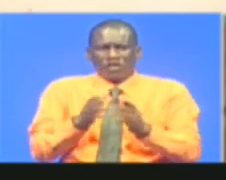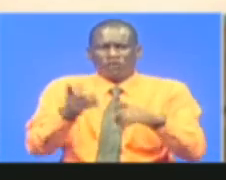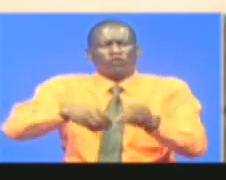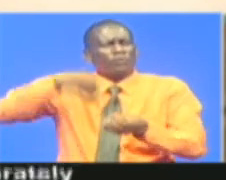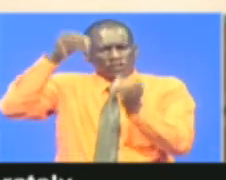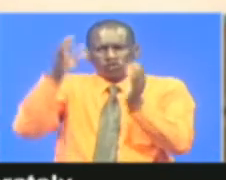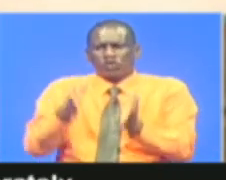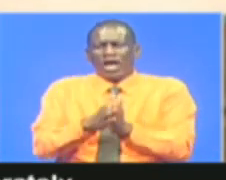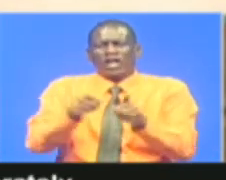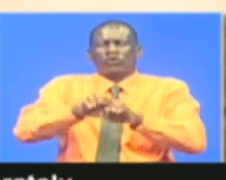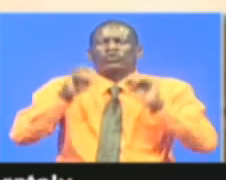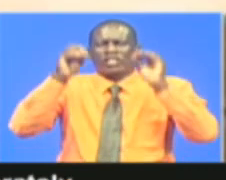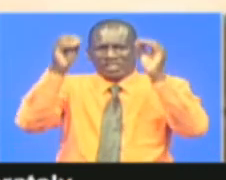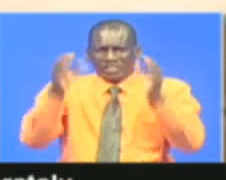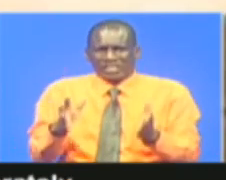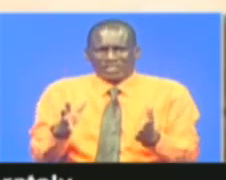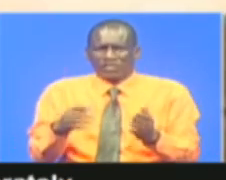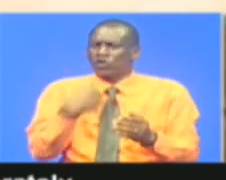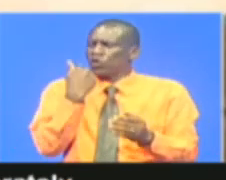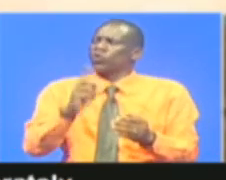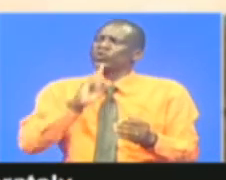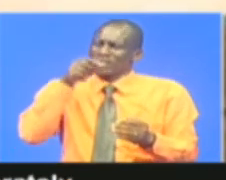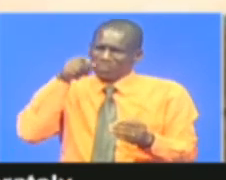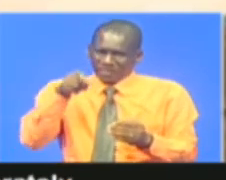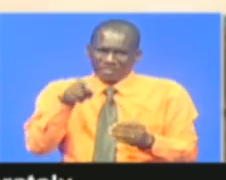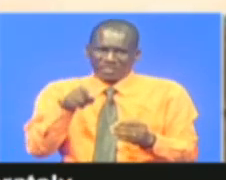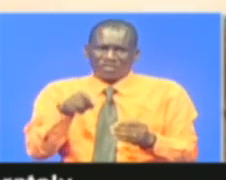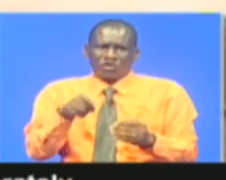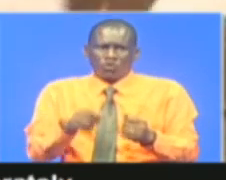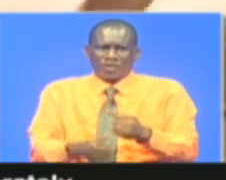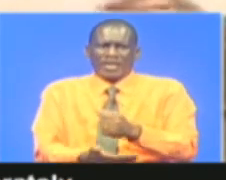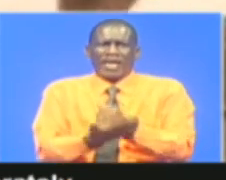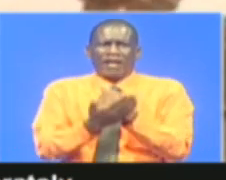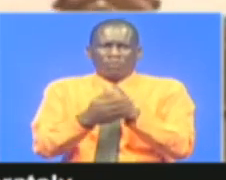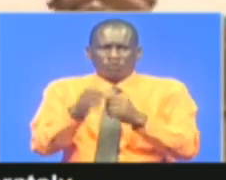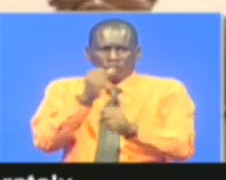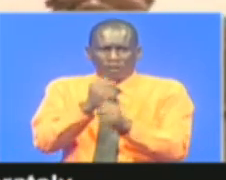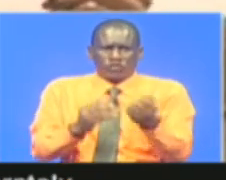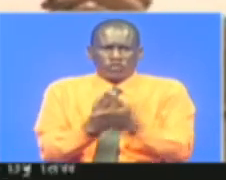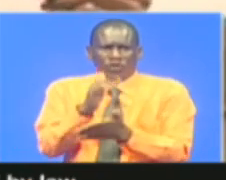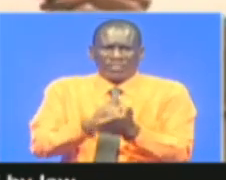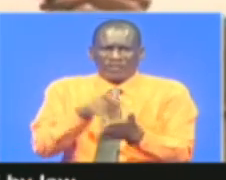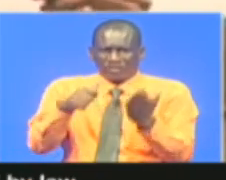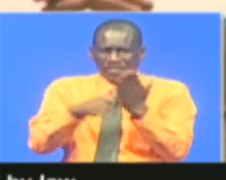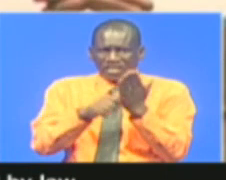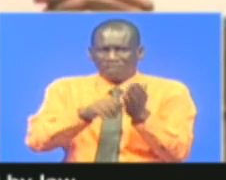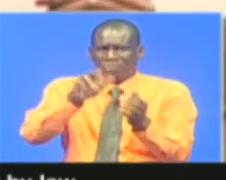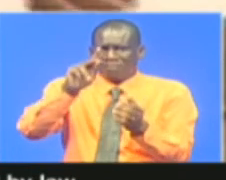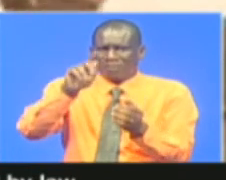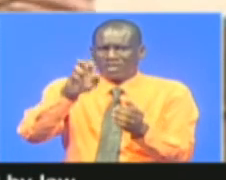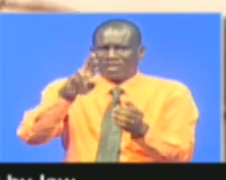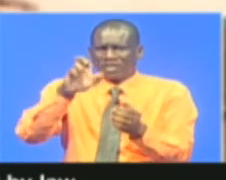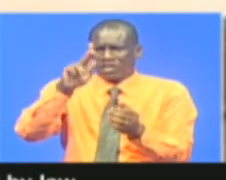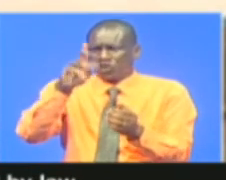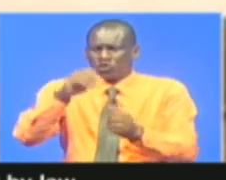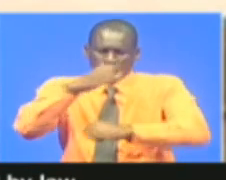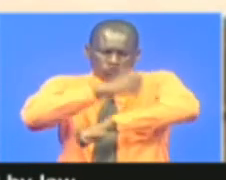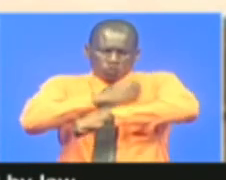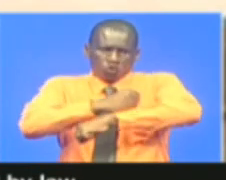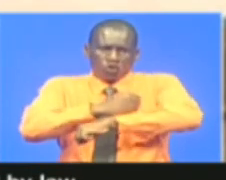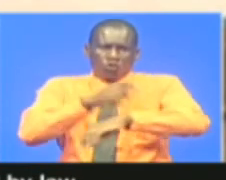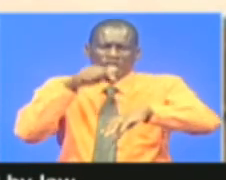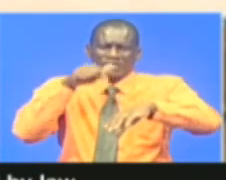students and also the teaching staff, who says this win will go a long way in ensuring that this name, Keriko Secondary School, will be etched in the